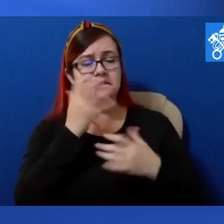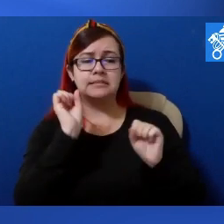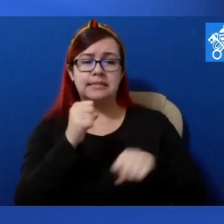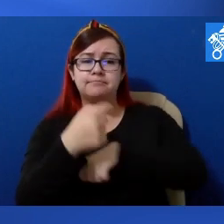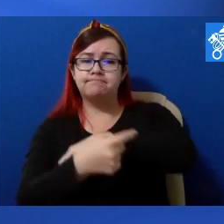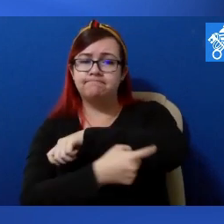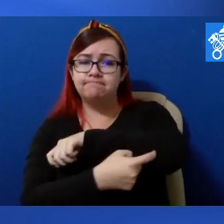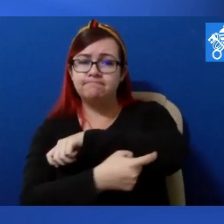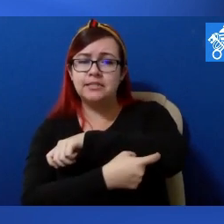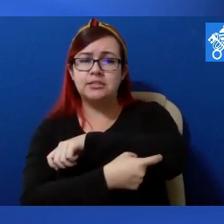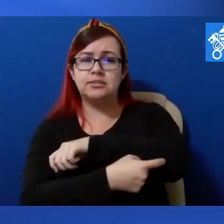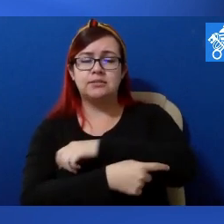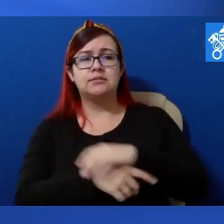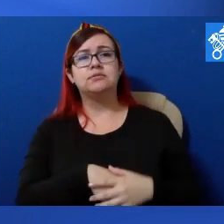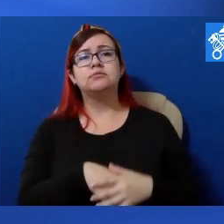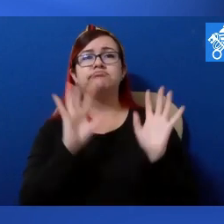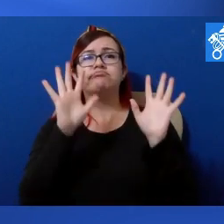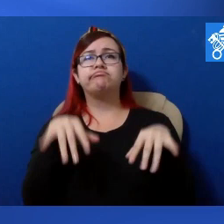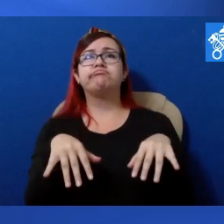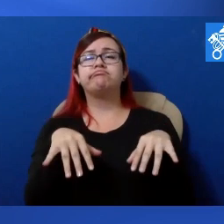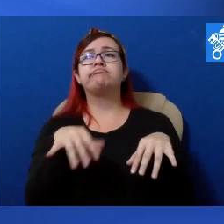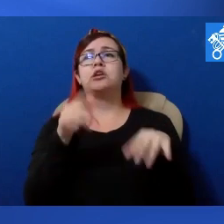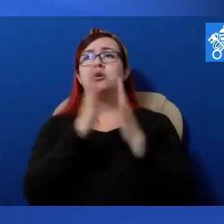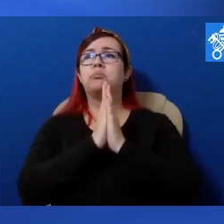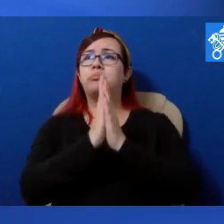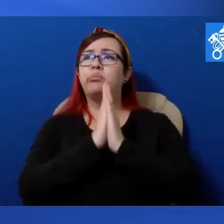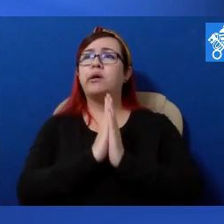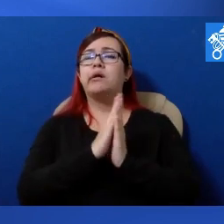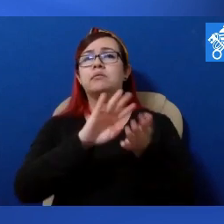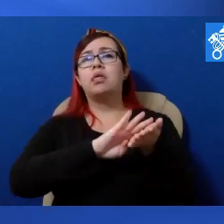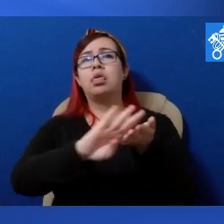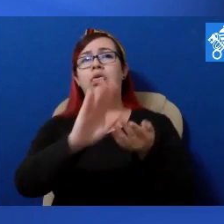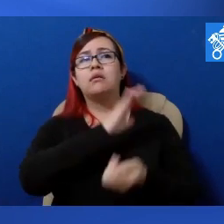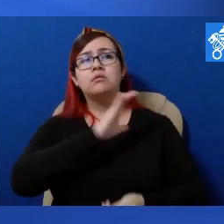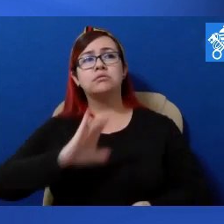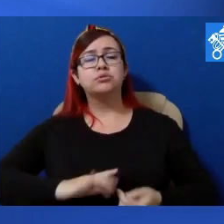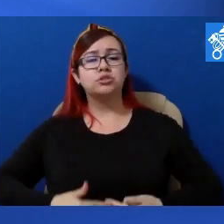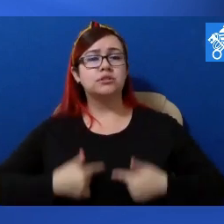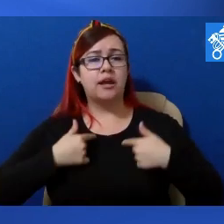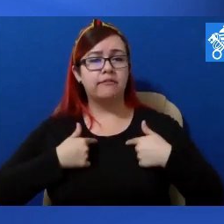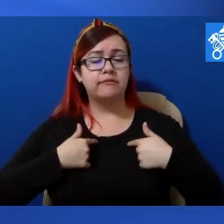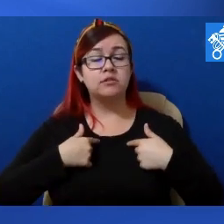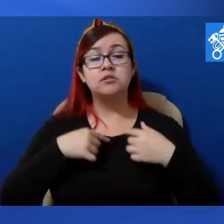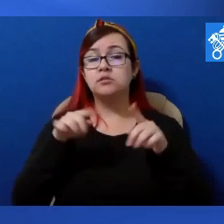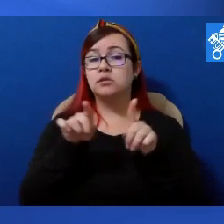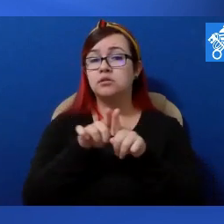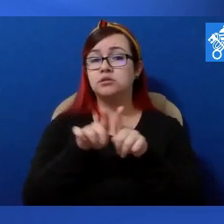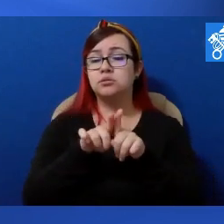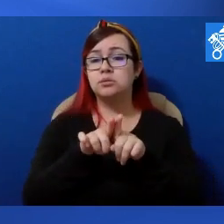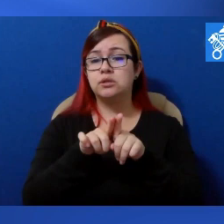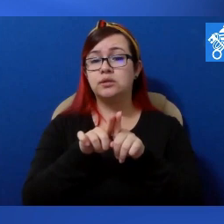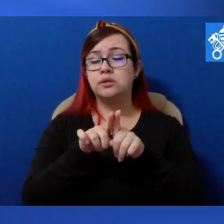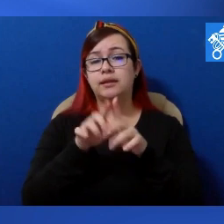the experience of desolation can be a temptation to grow slack in prayer and in the discipline of the Christian